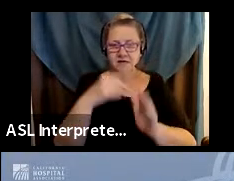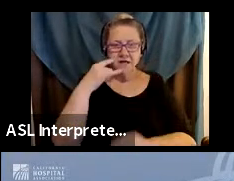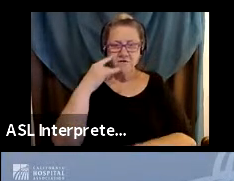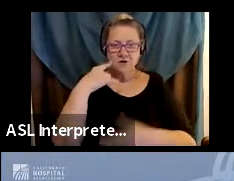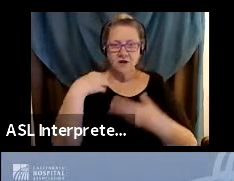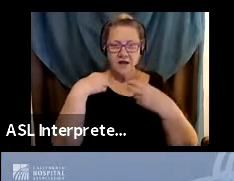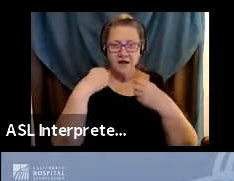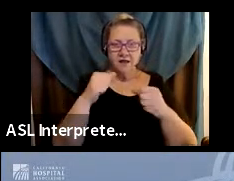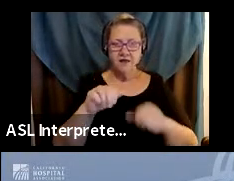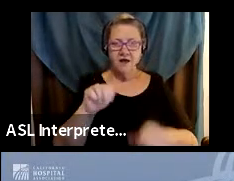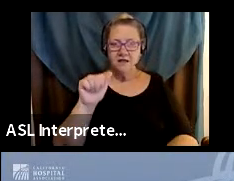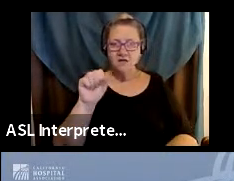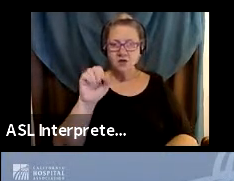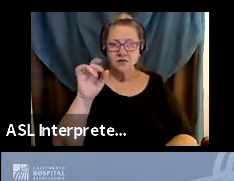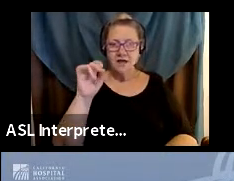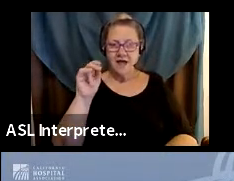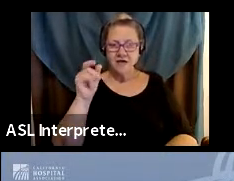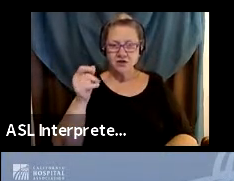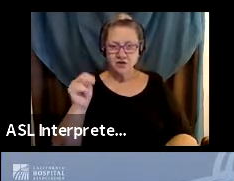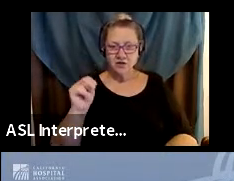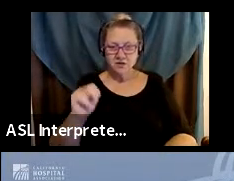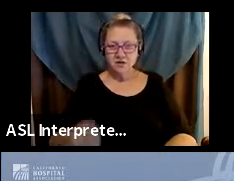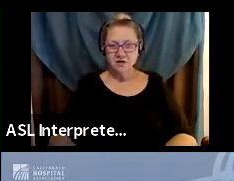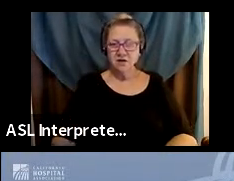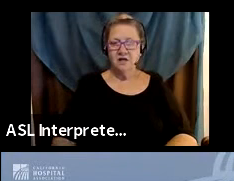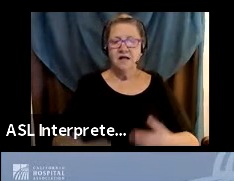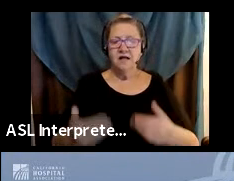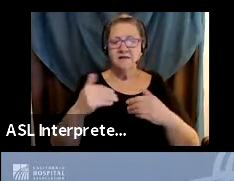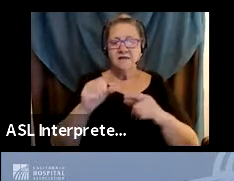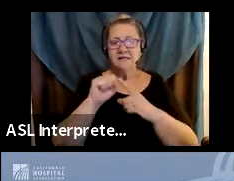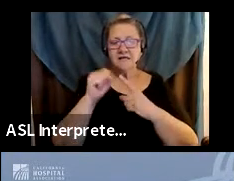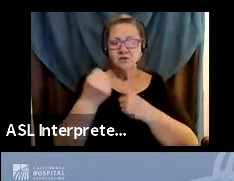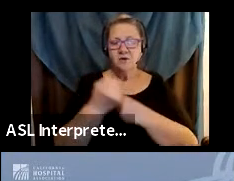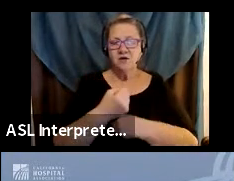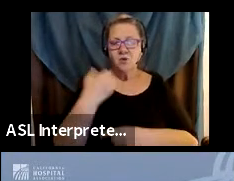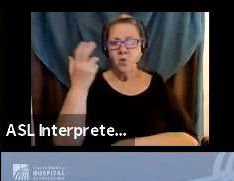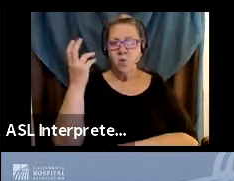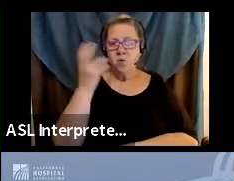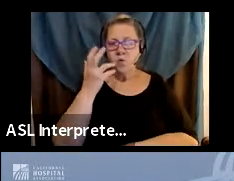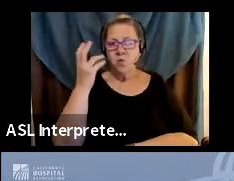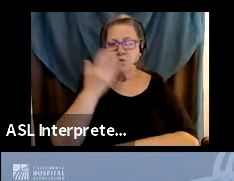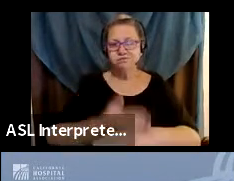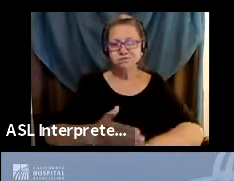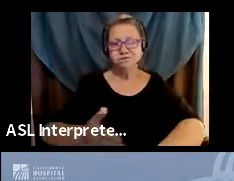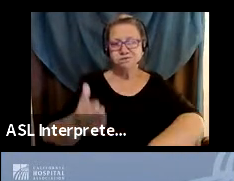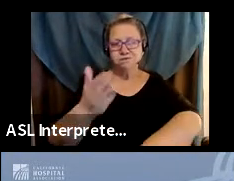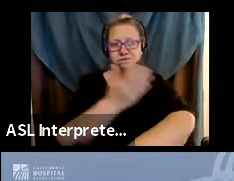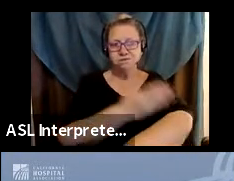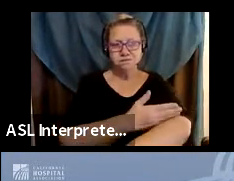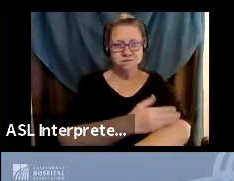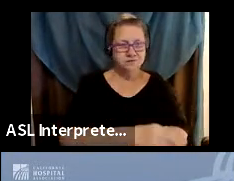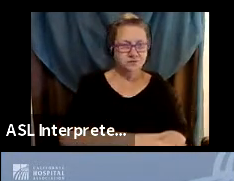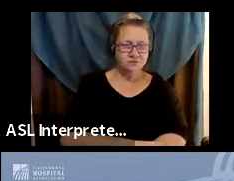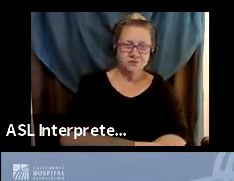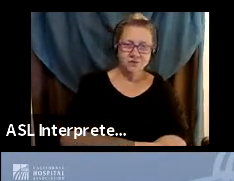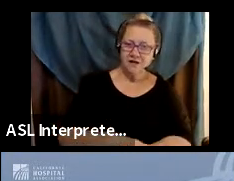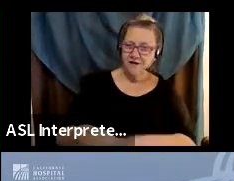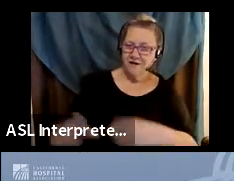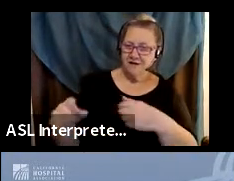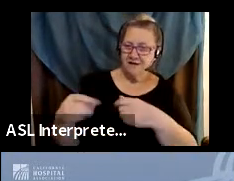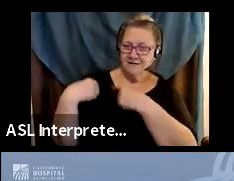wanted to say how the situation looks so much better than it did when we first got together, and really want to thank